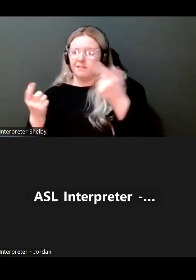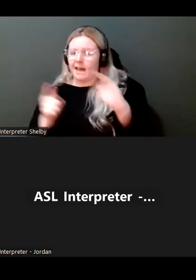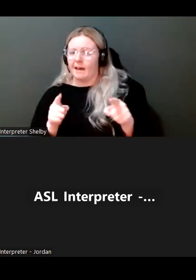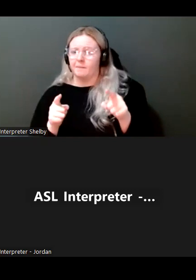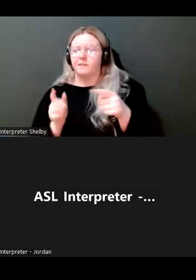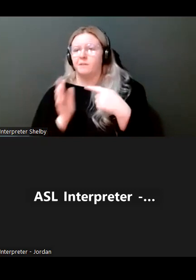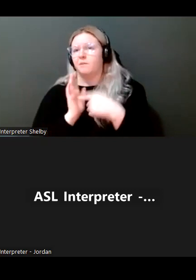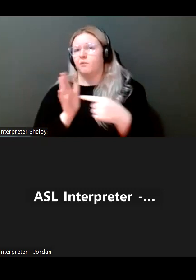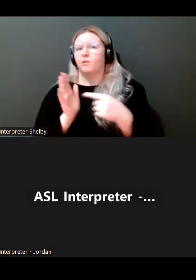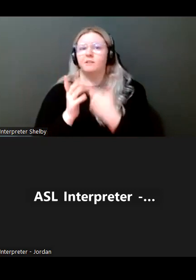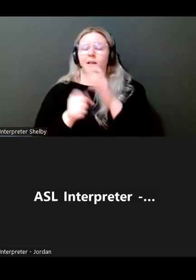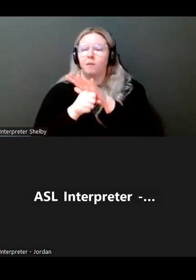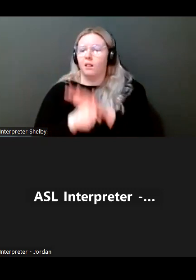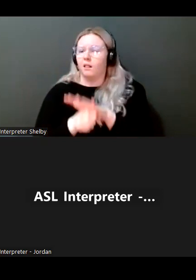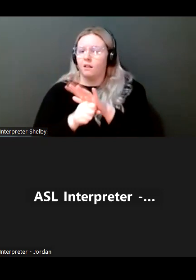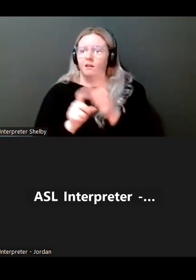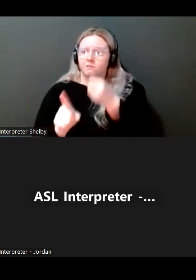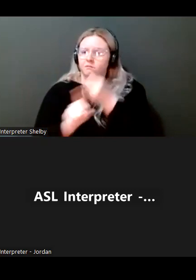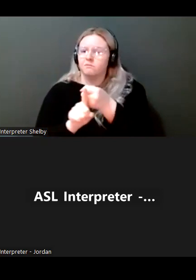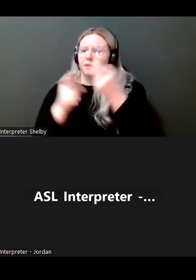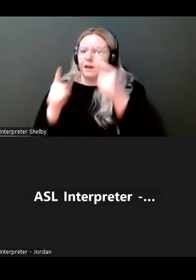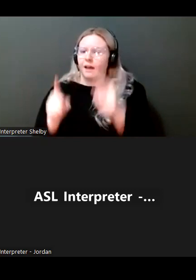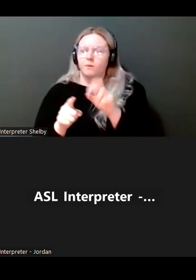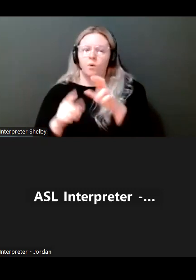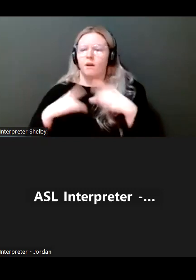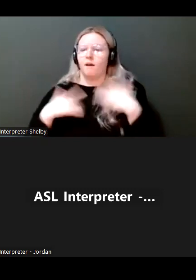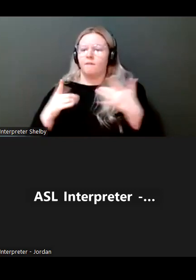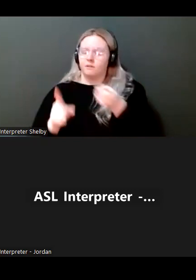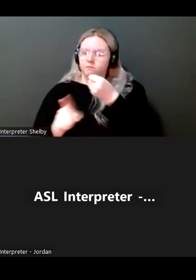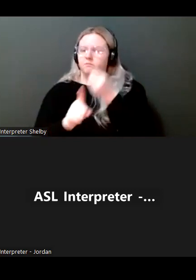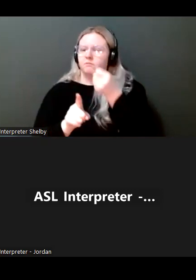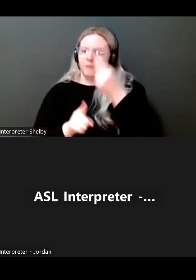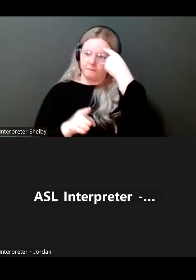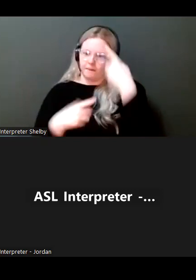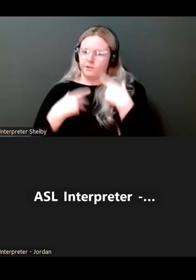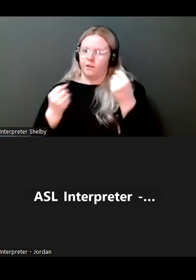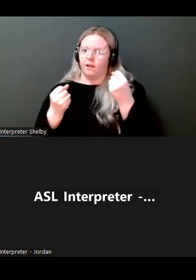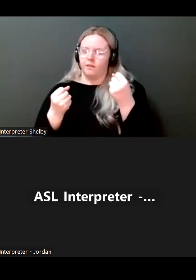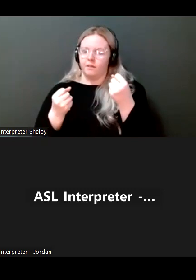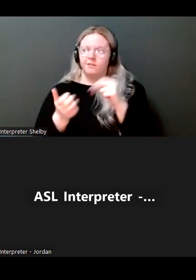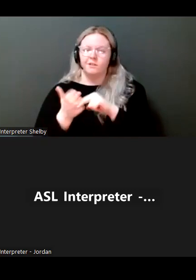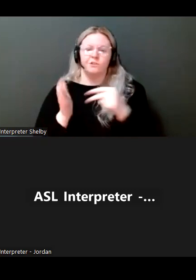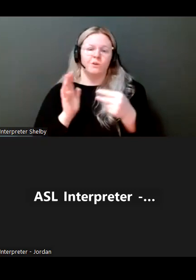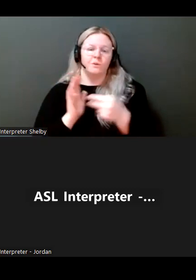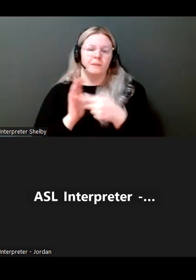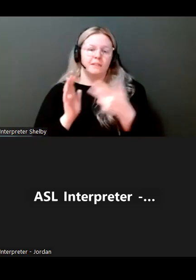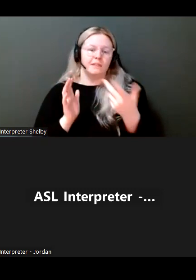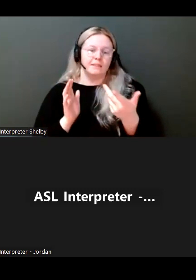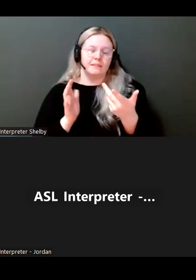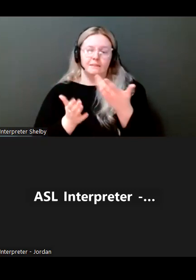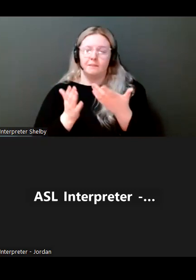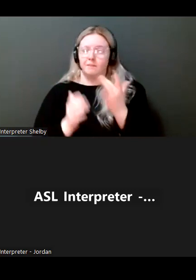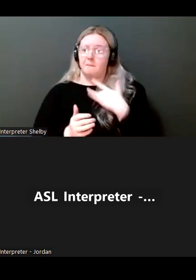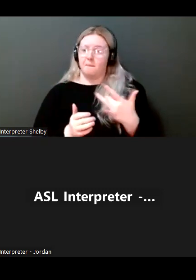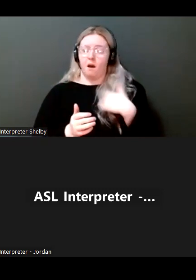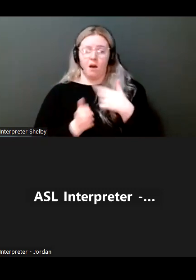event that we encounter that has an impact on our mental wellness. So, we might lose interest in some of the things that we typically